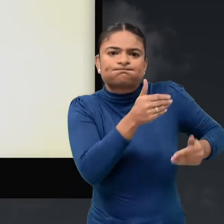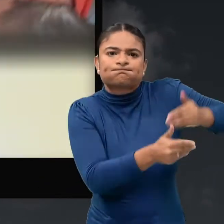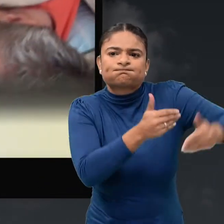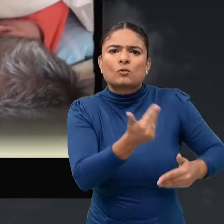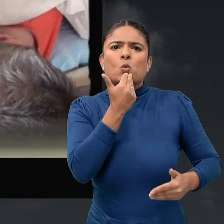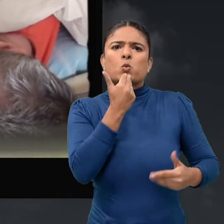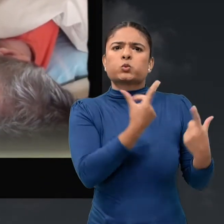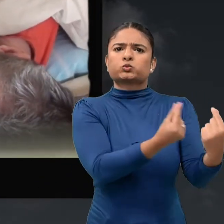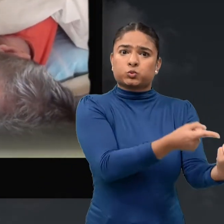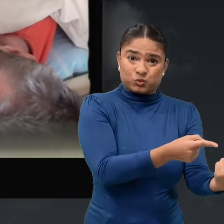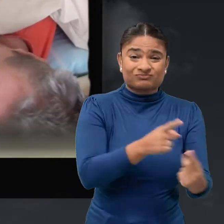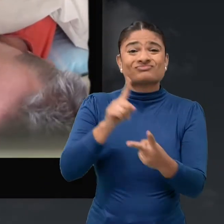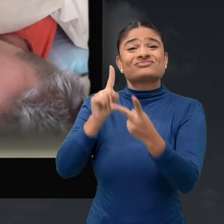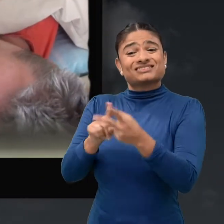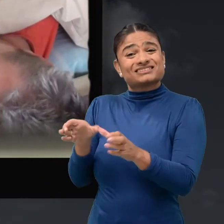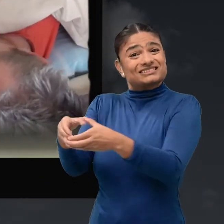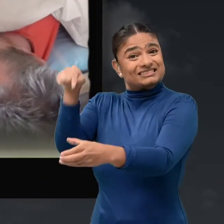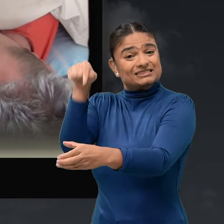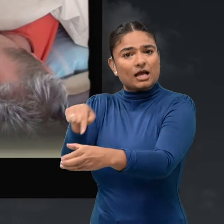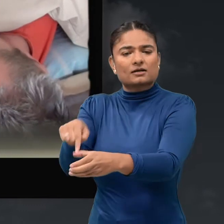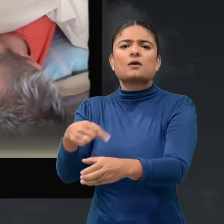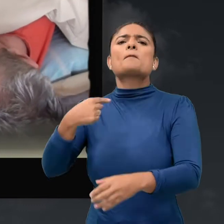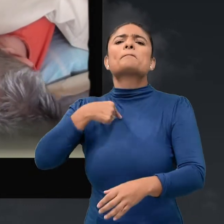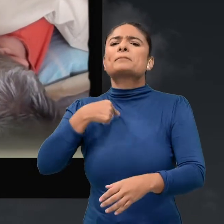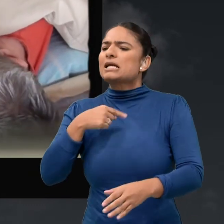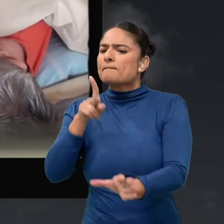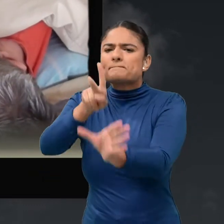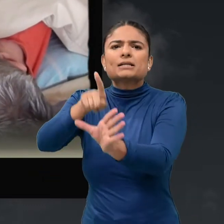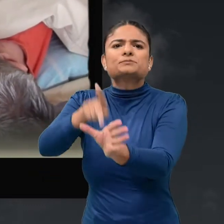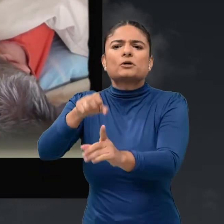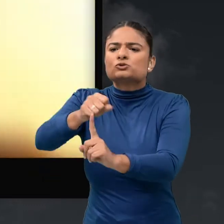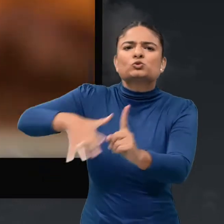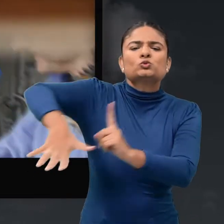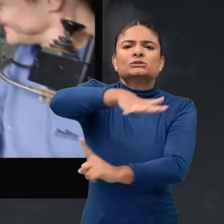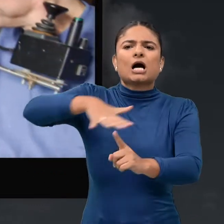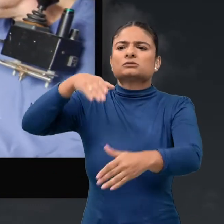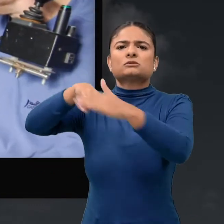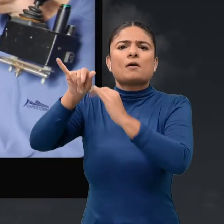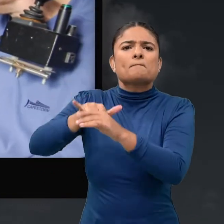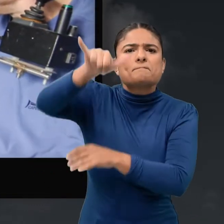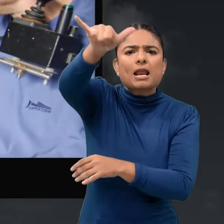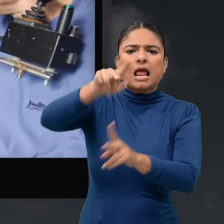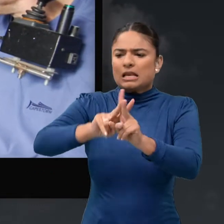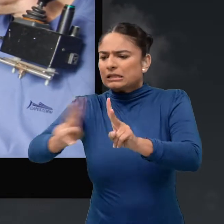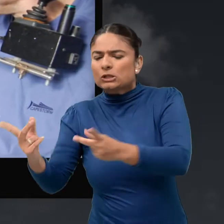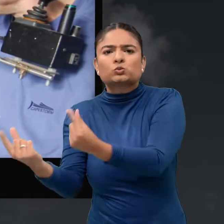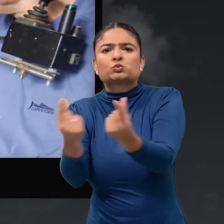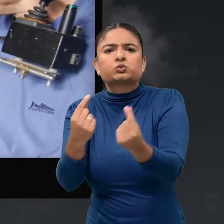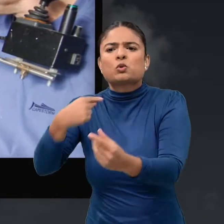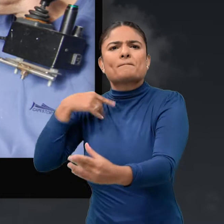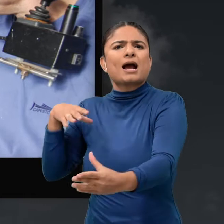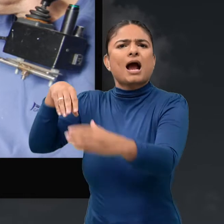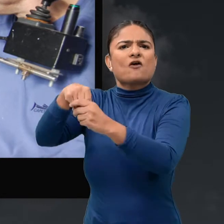to maintain my basic health. And the second one from that is, how do I get involved? How do I participate? How do I become a member of